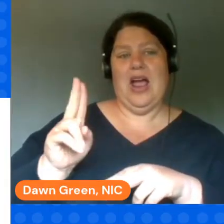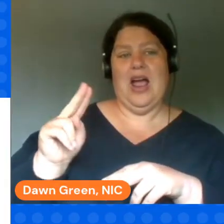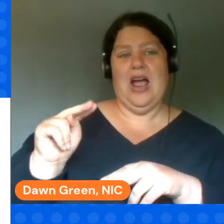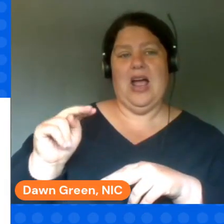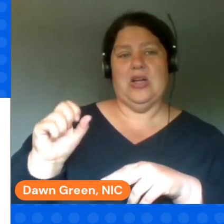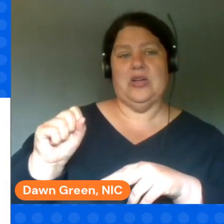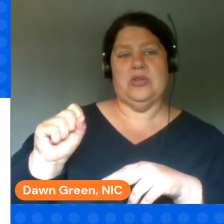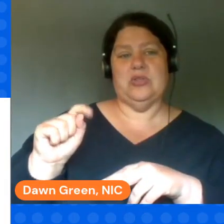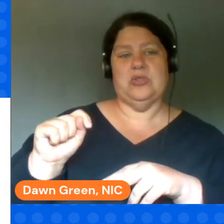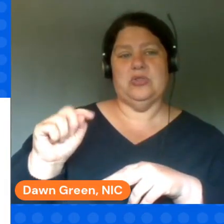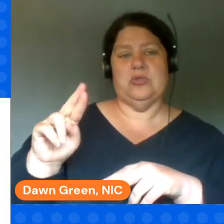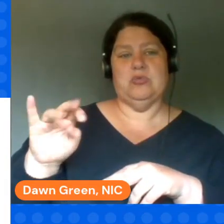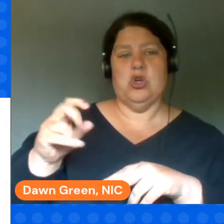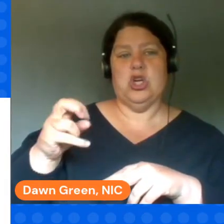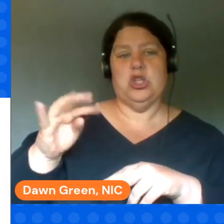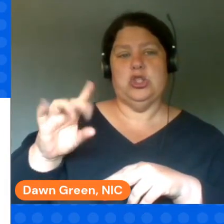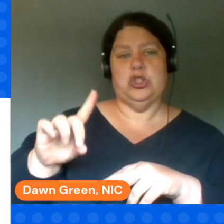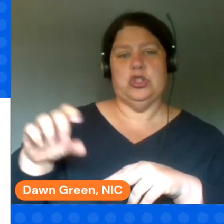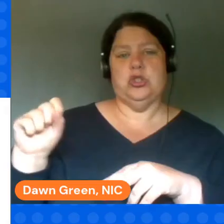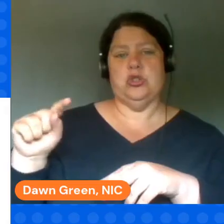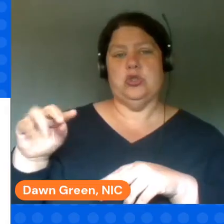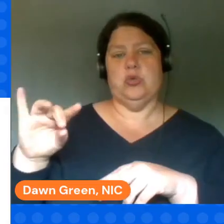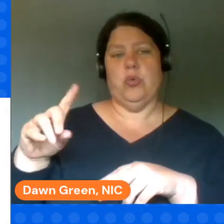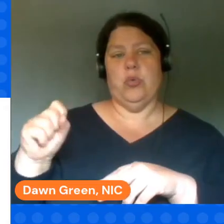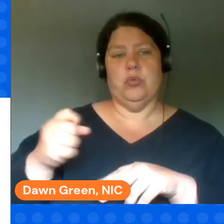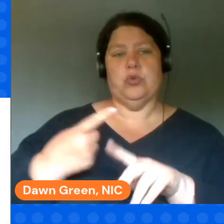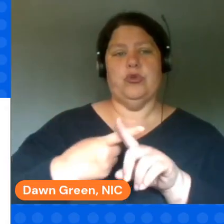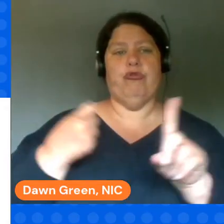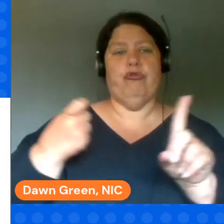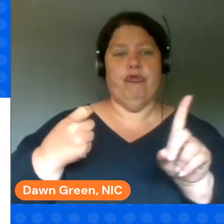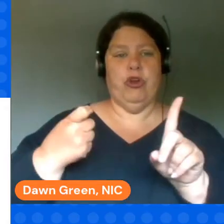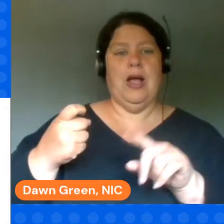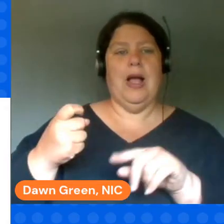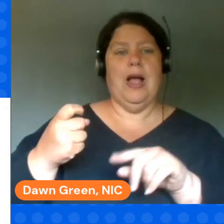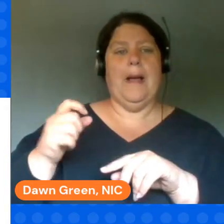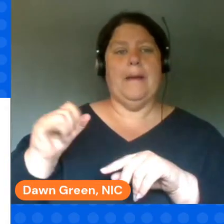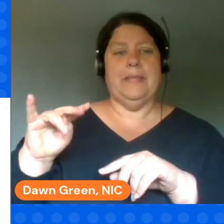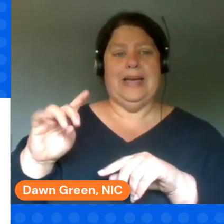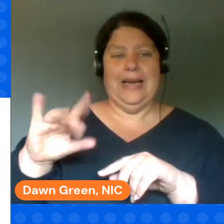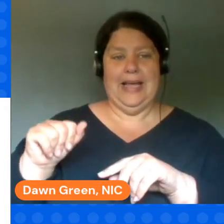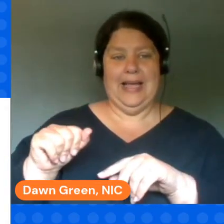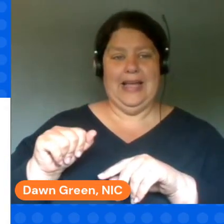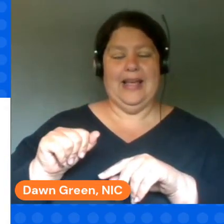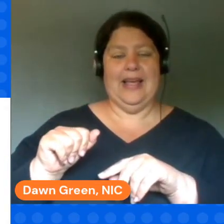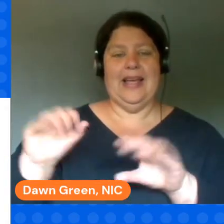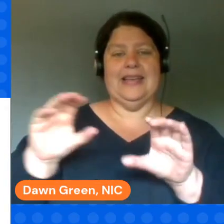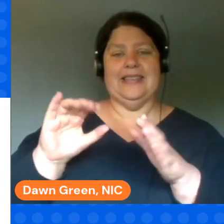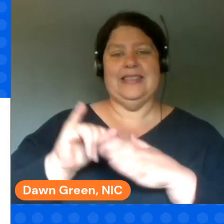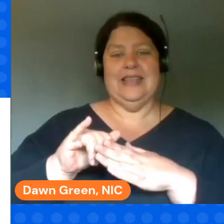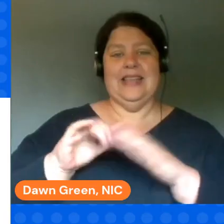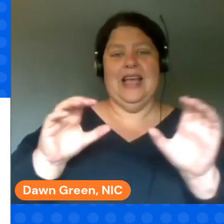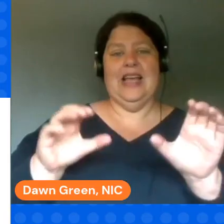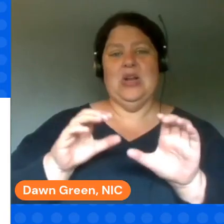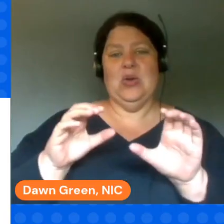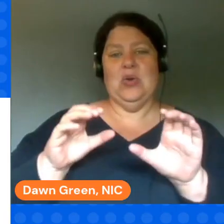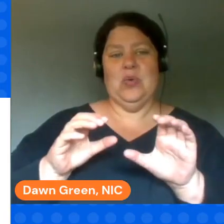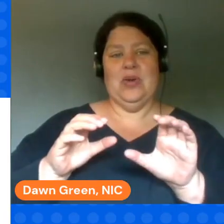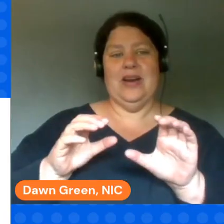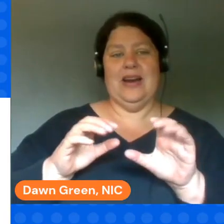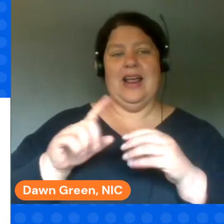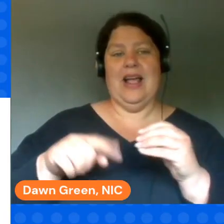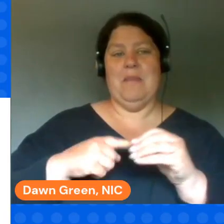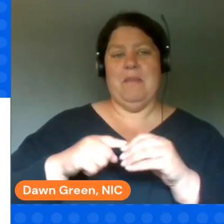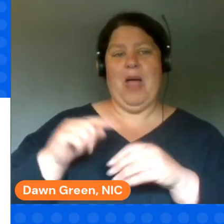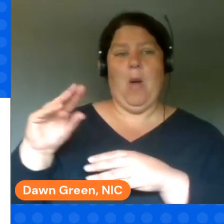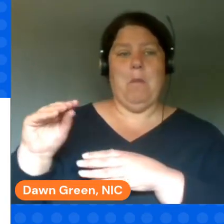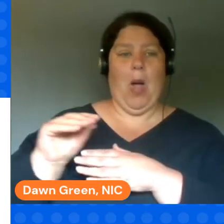in Rajasthan, India. And they did this activity around traditional puppetry called Kathputi